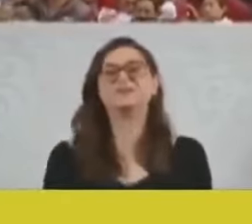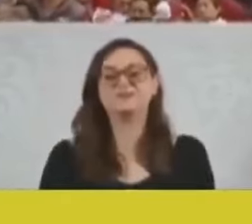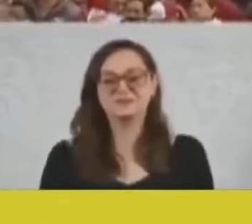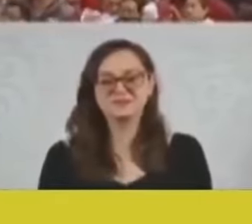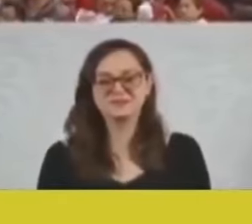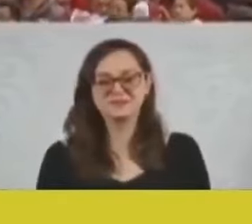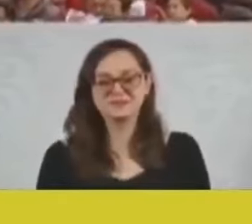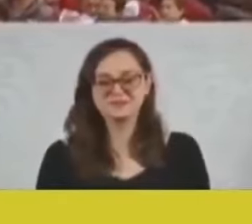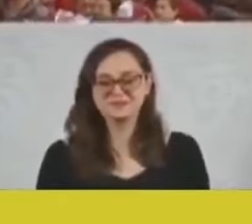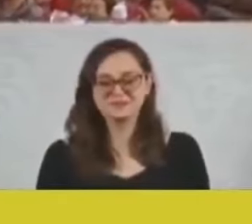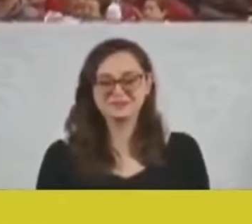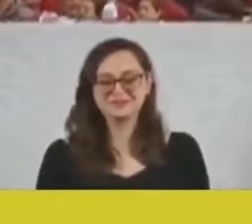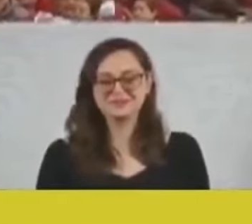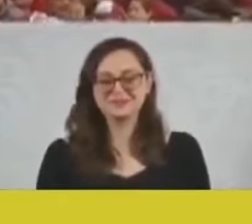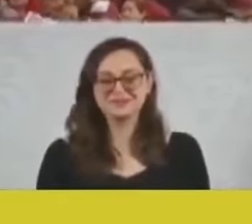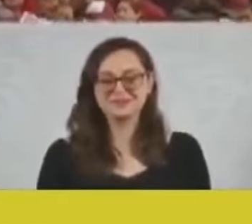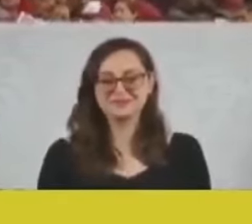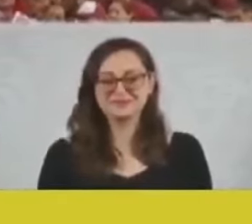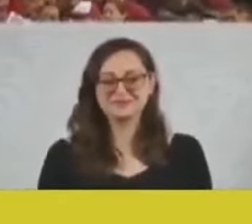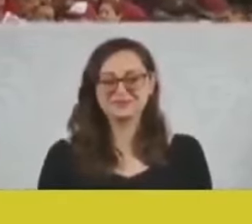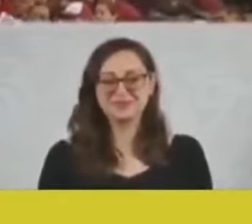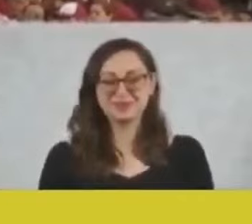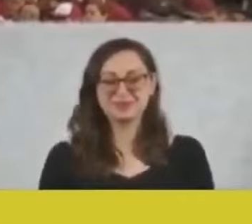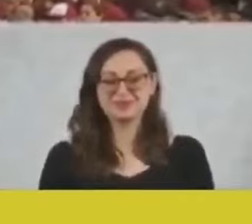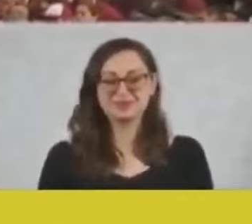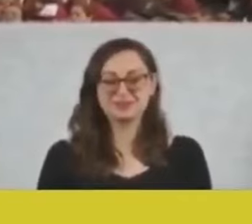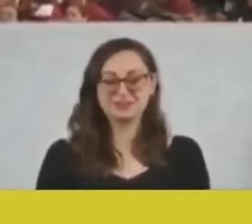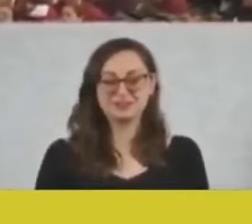functioning of Pachuca train.